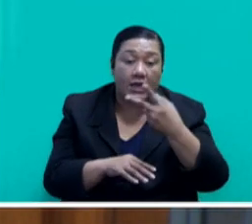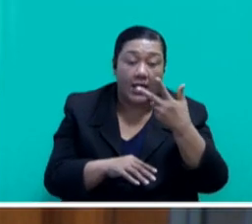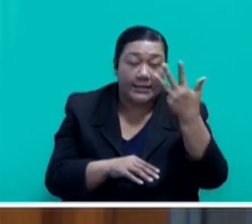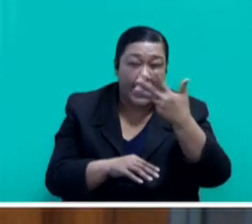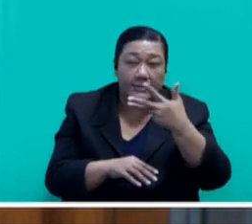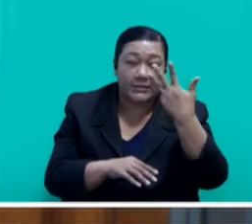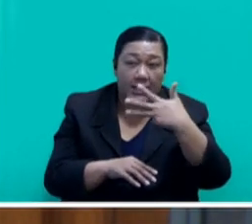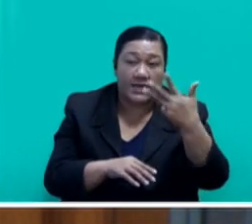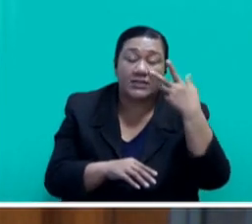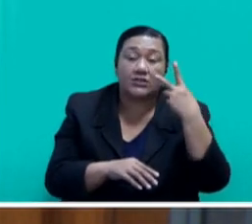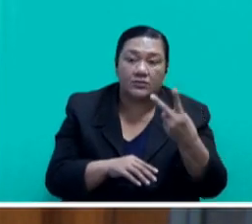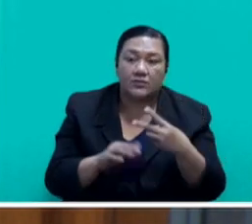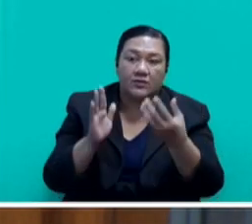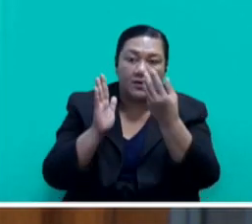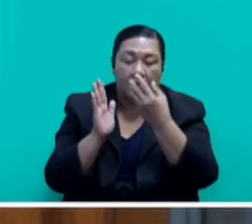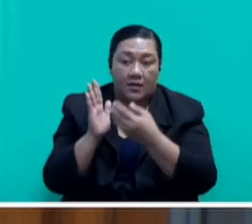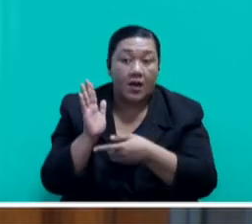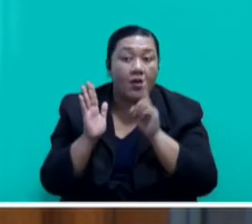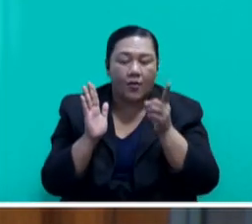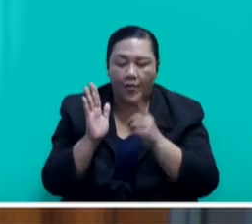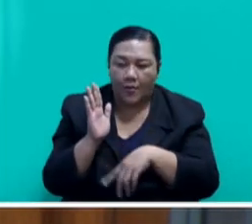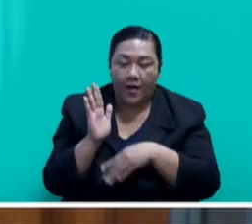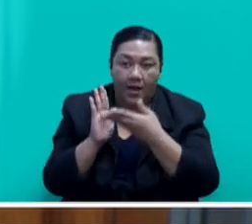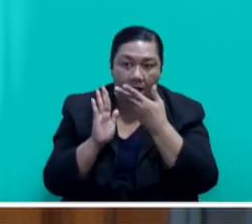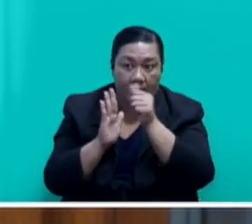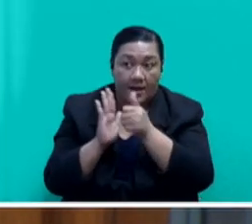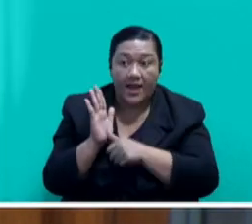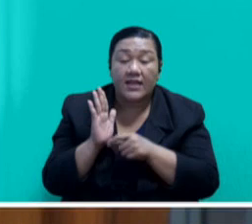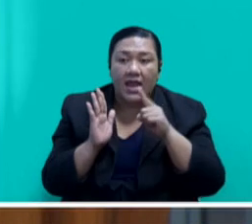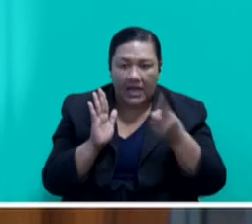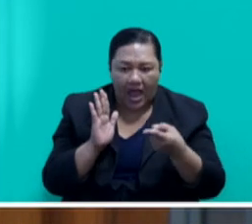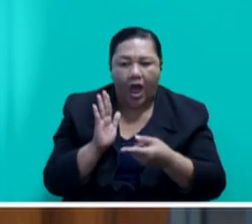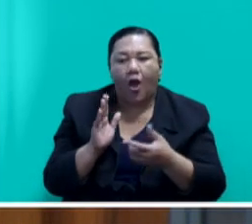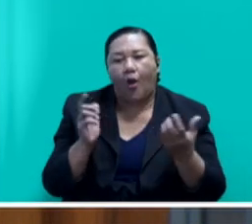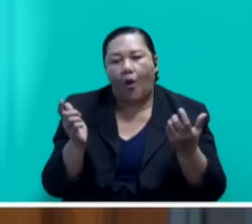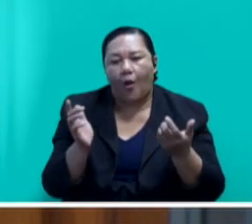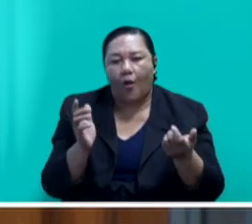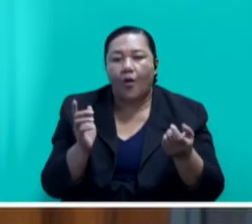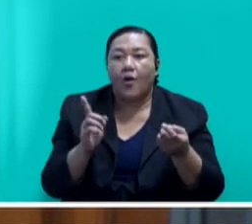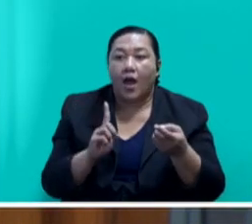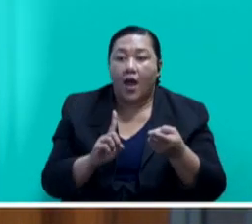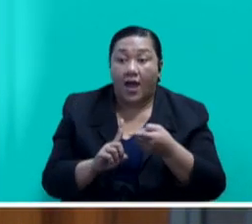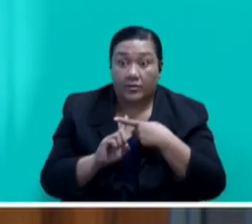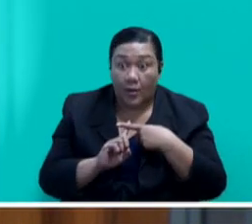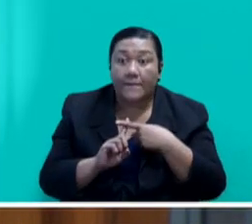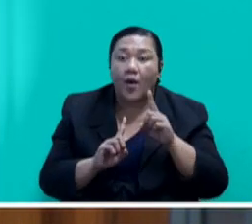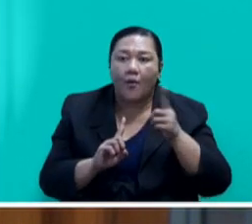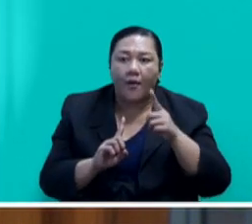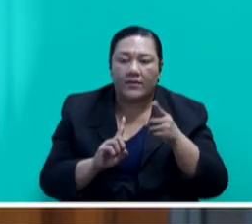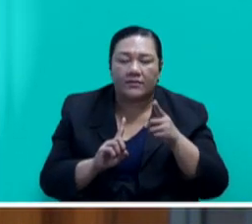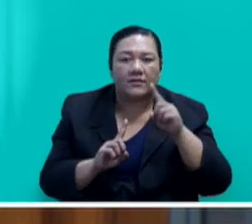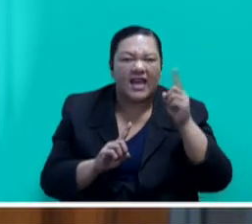best practice, introducing a new code of practice for wood processing facility, mills and log